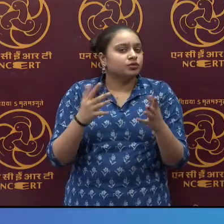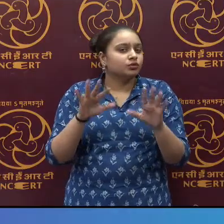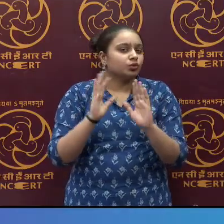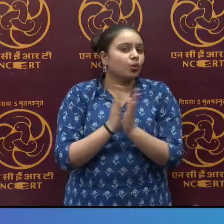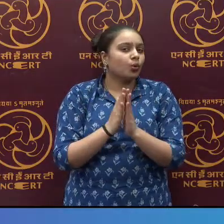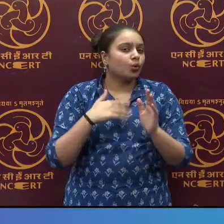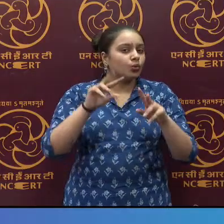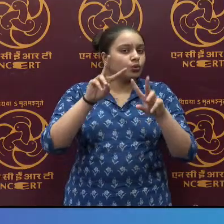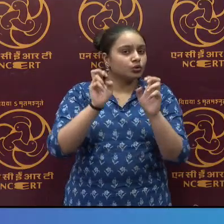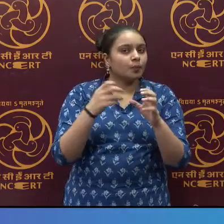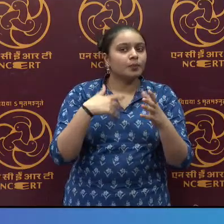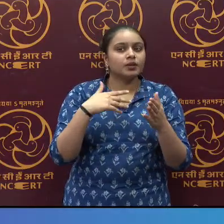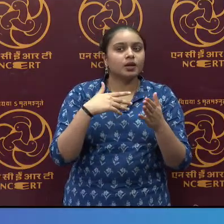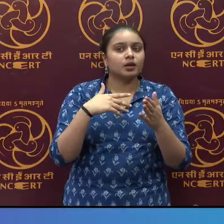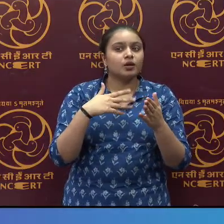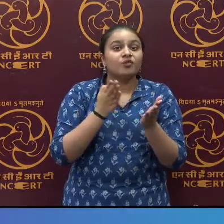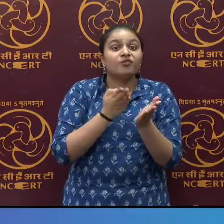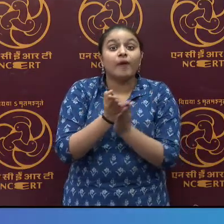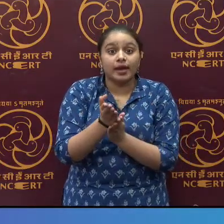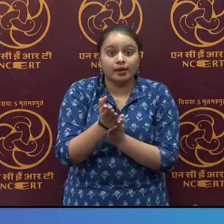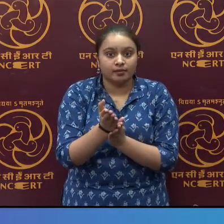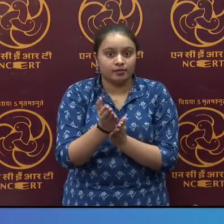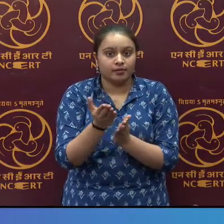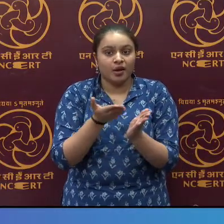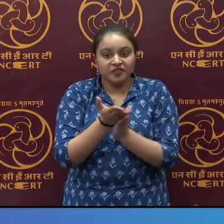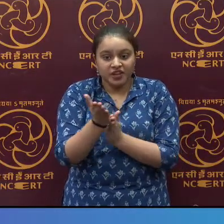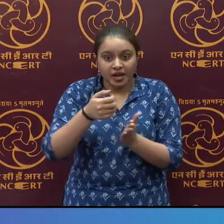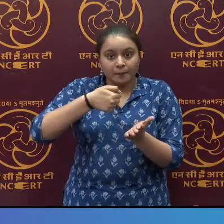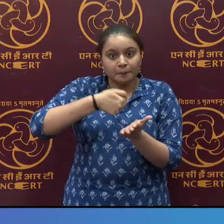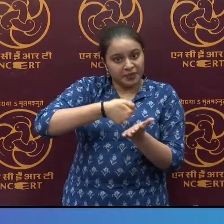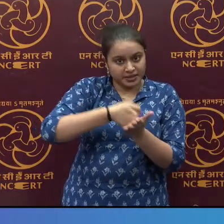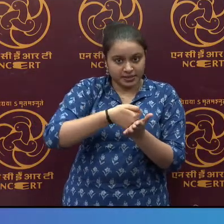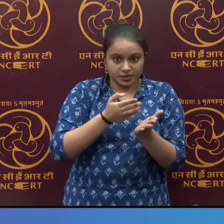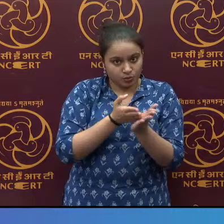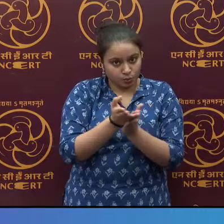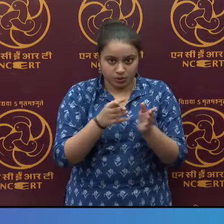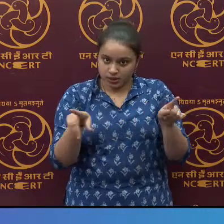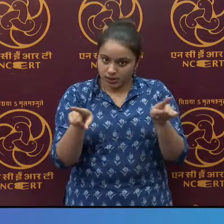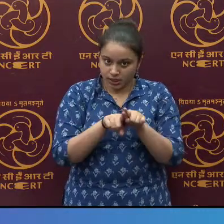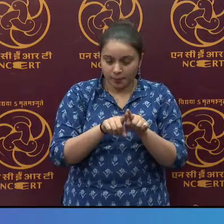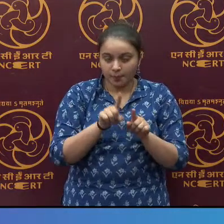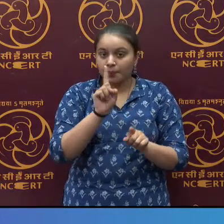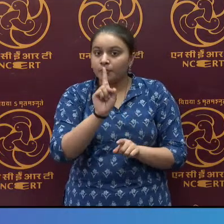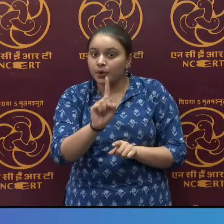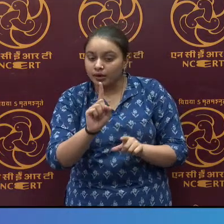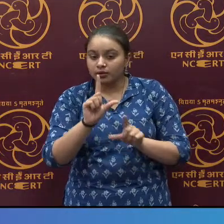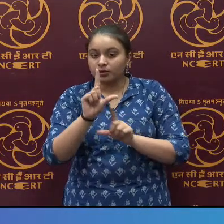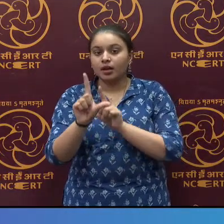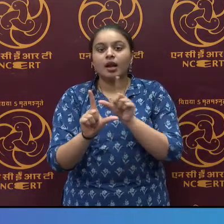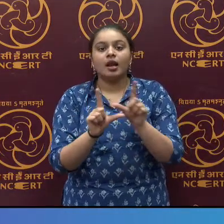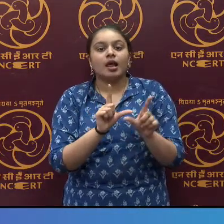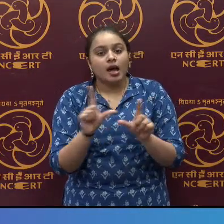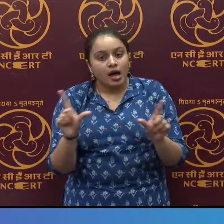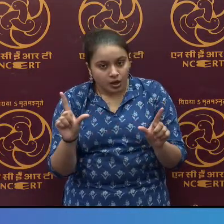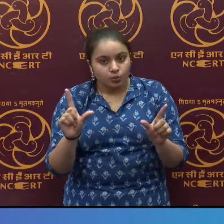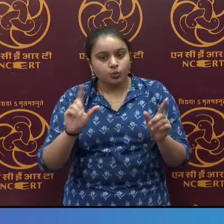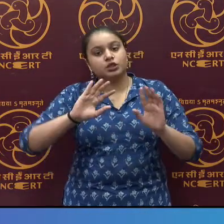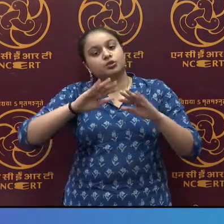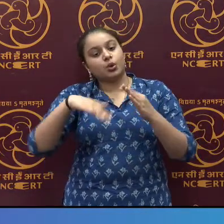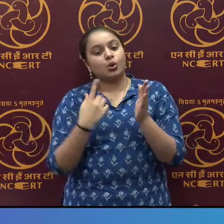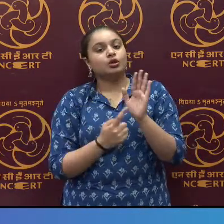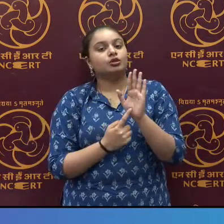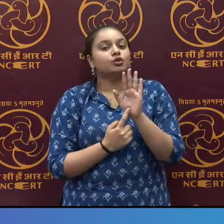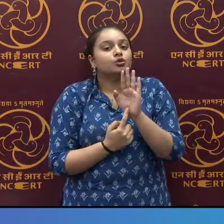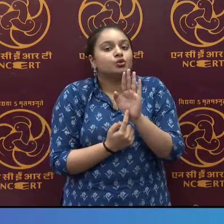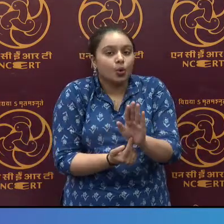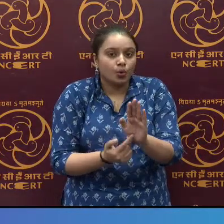carry is the format. Exactly, their basic format would be same, but the language or the way you present that